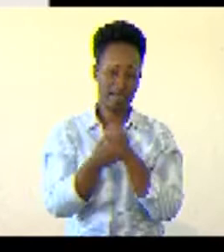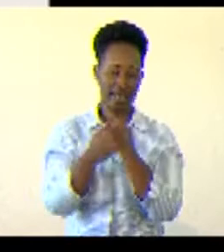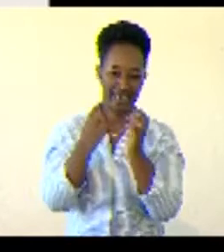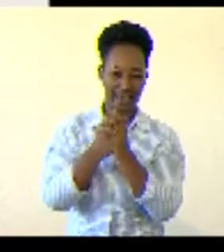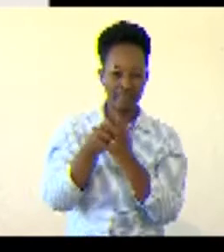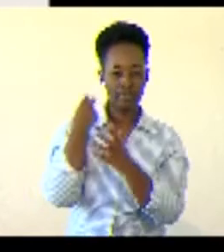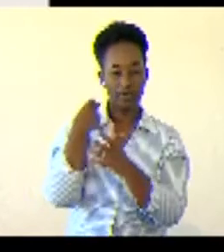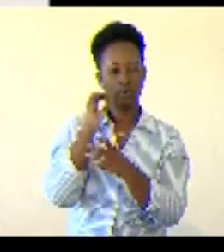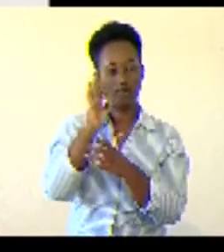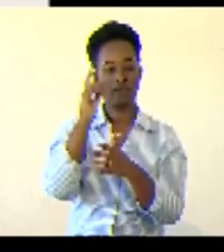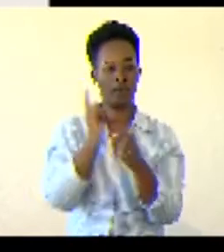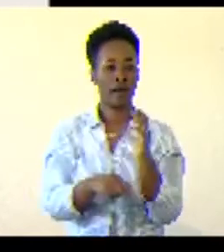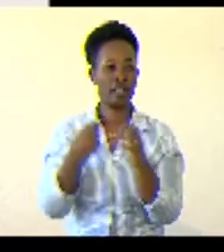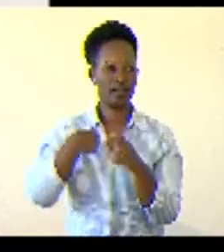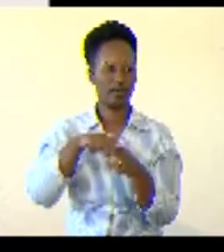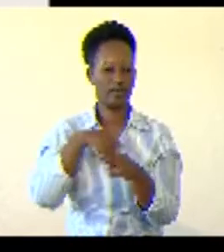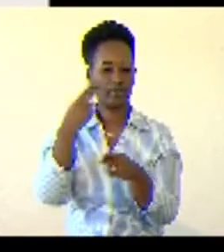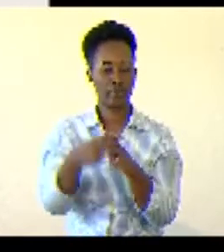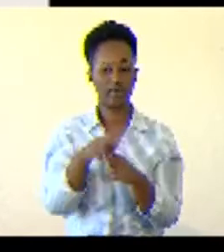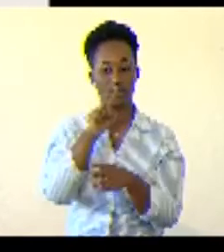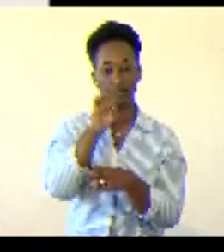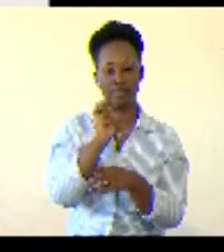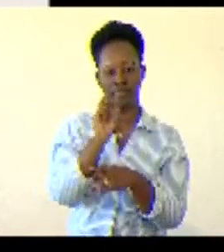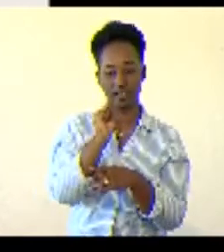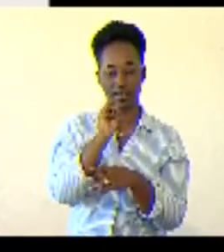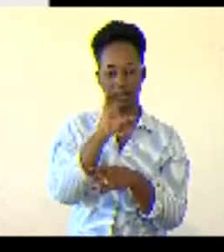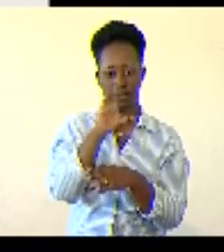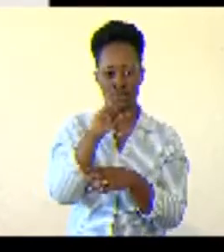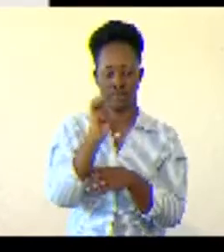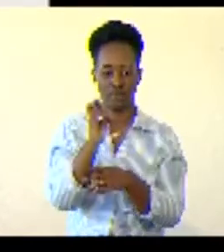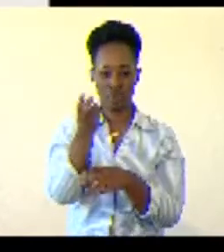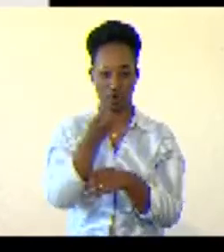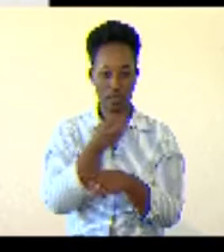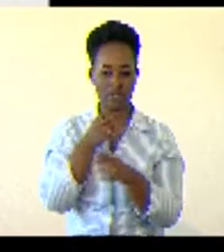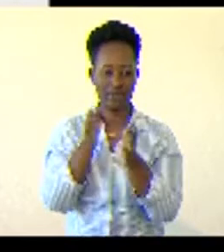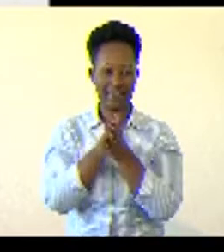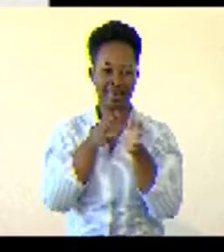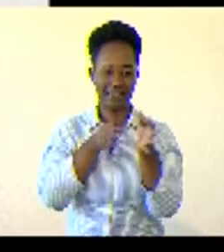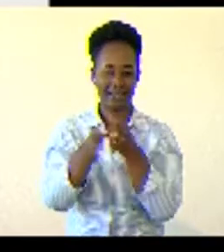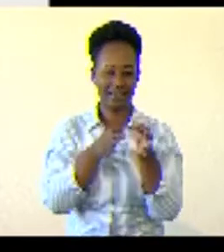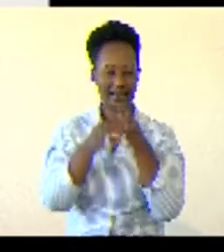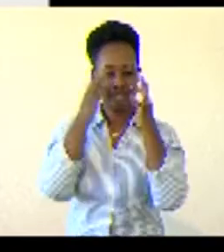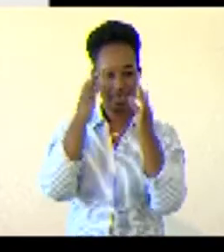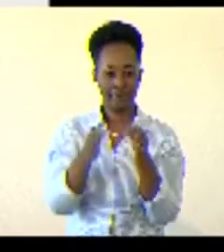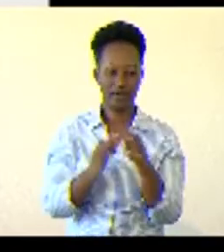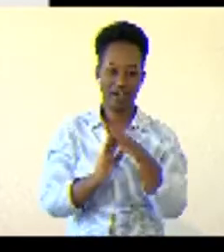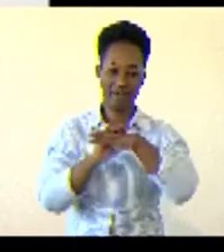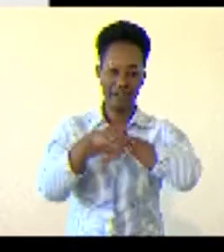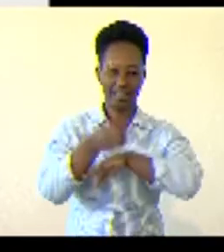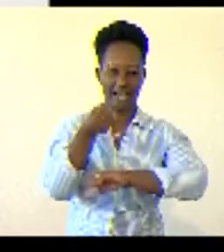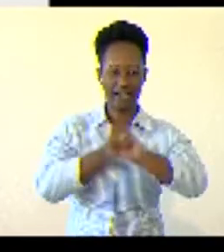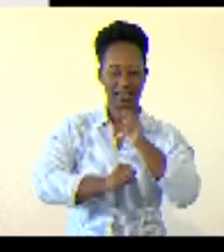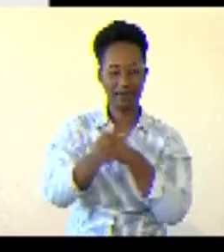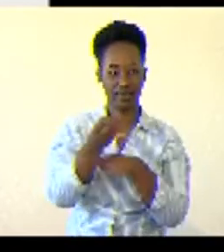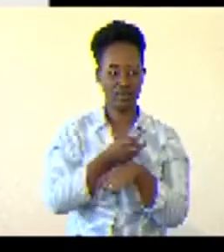review of what you call vesicle transport. And it is explaining the factors that affect active transport.